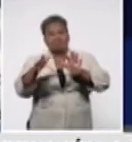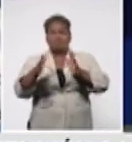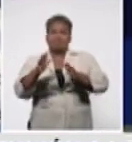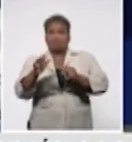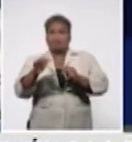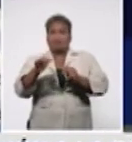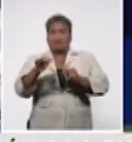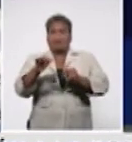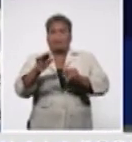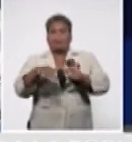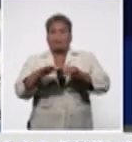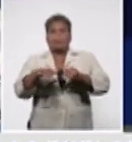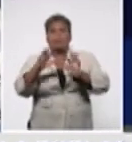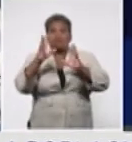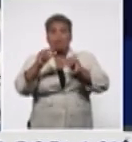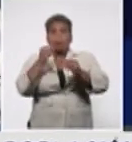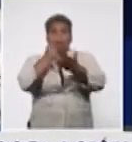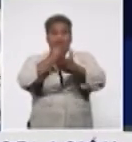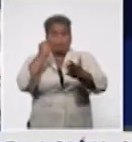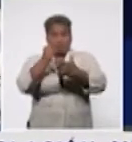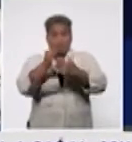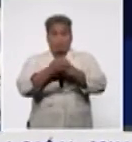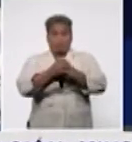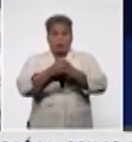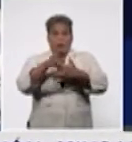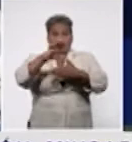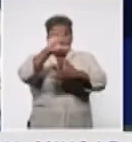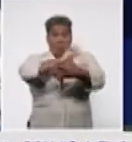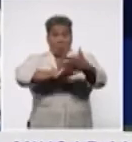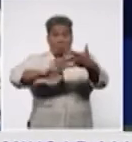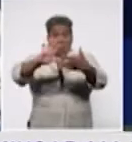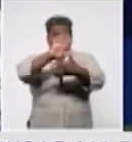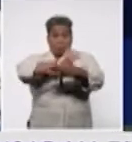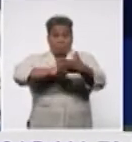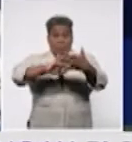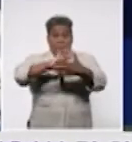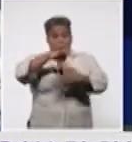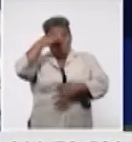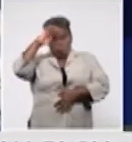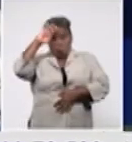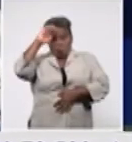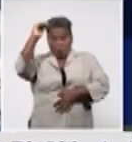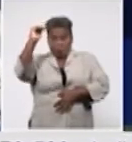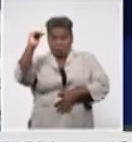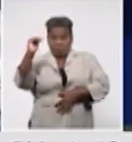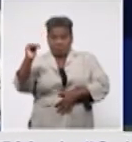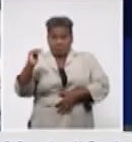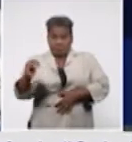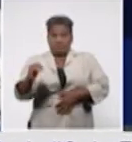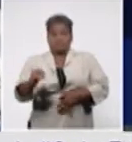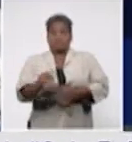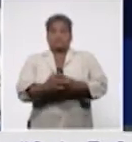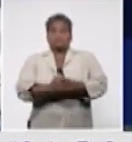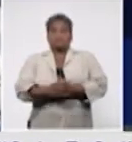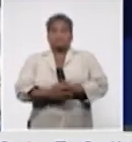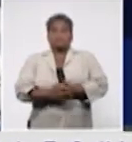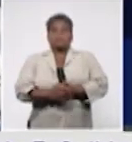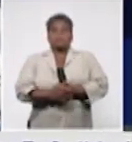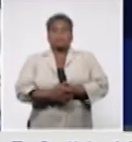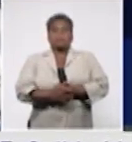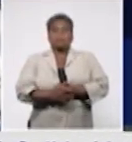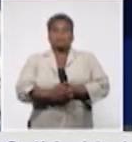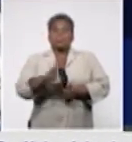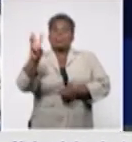work, given the importance it entails. Yesterday, we did not detect any imported cases, meaning that none of